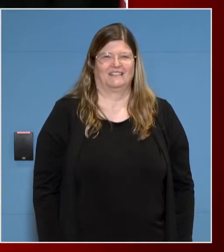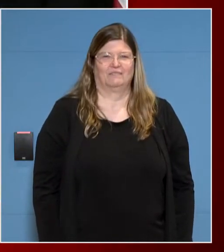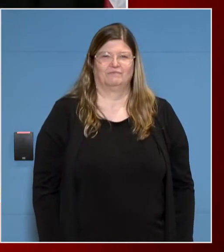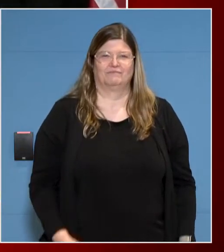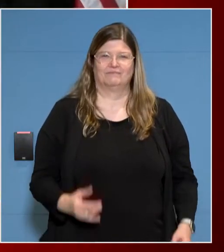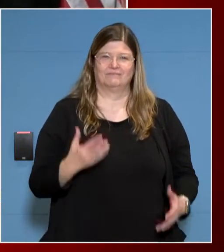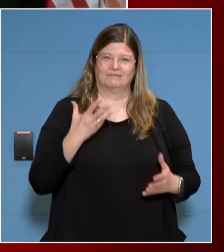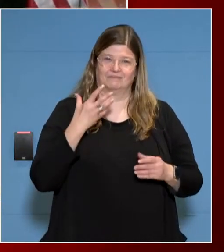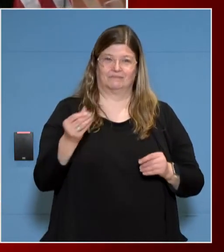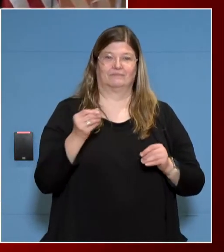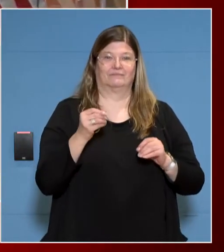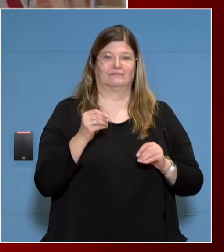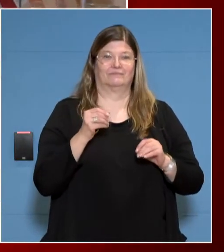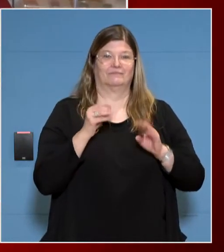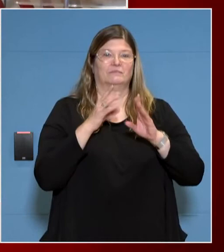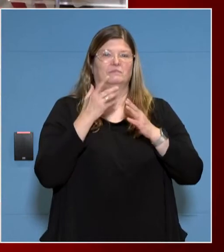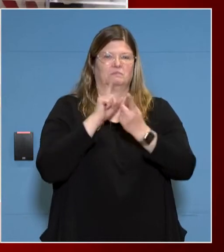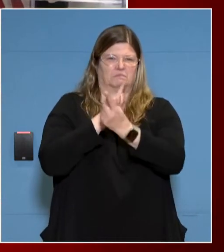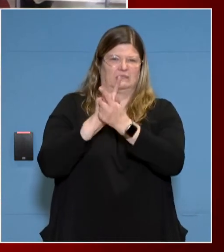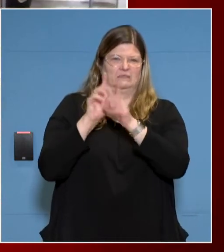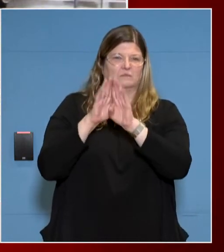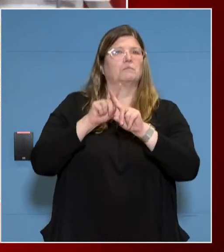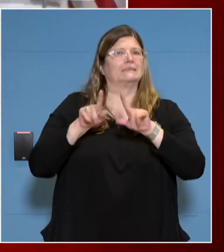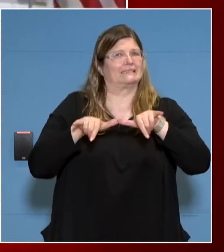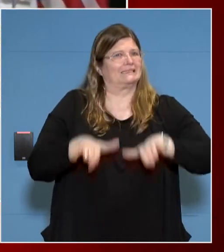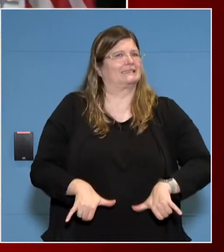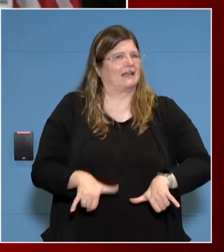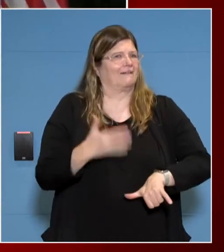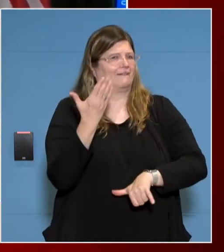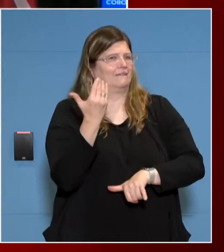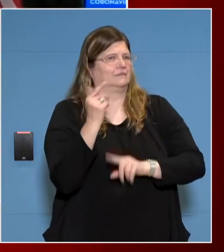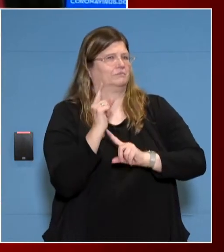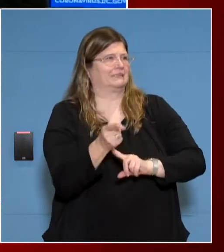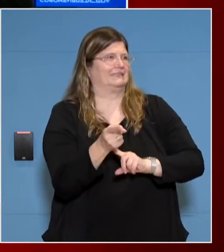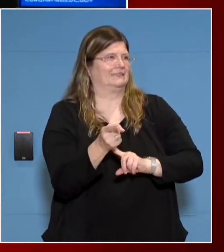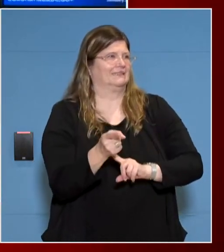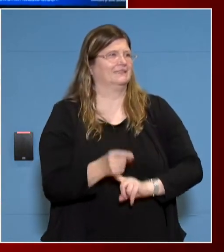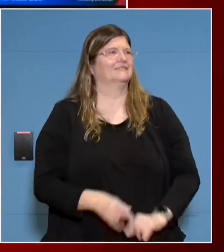15 minutes. All right, you got it. Thank you. Thank you, Mayor Bowser. You're welcome.